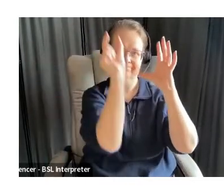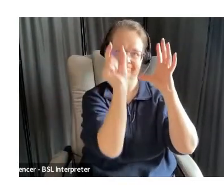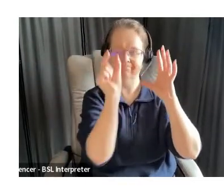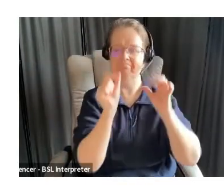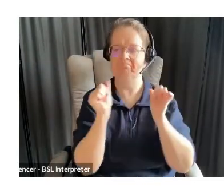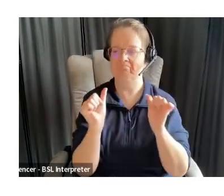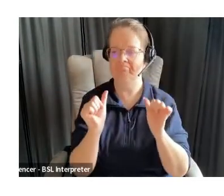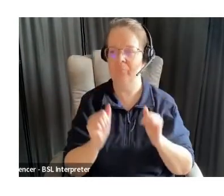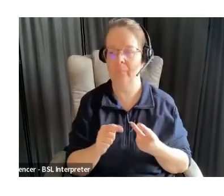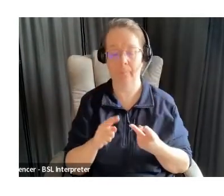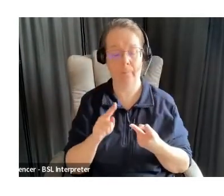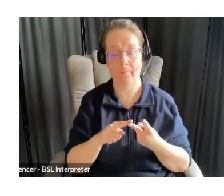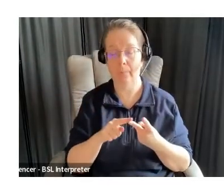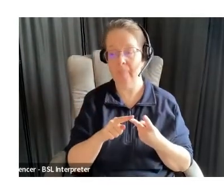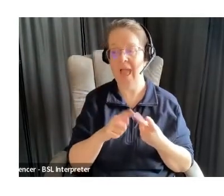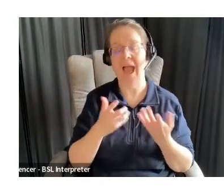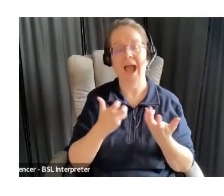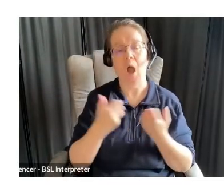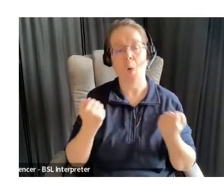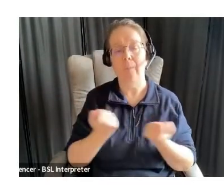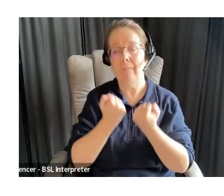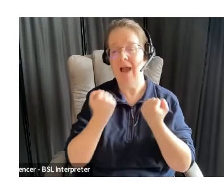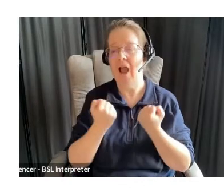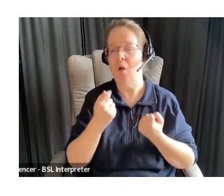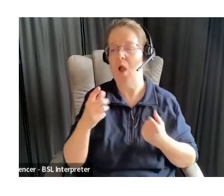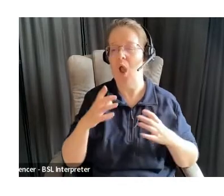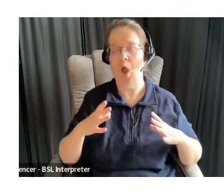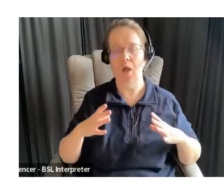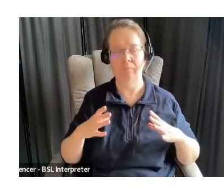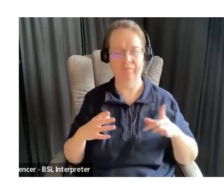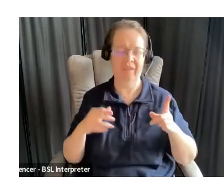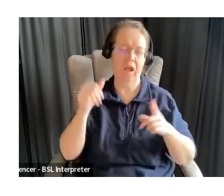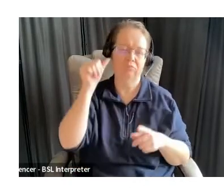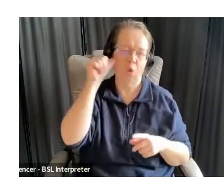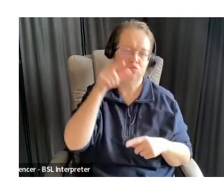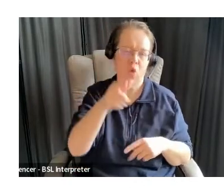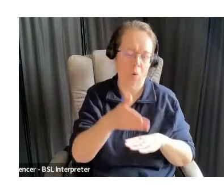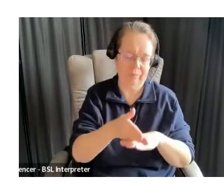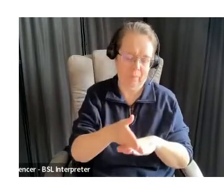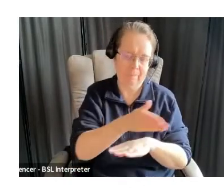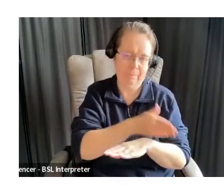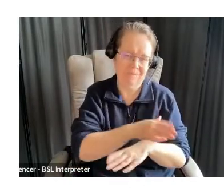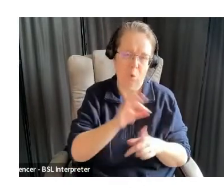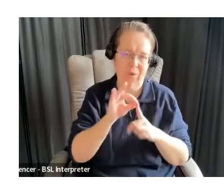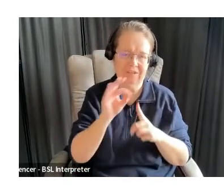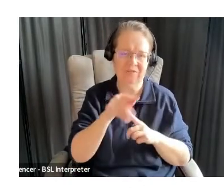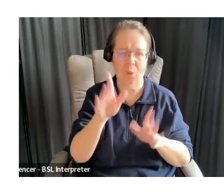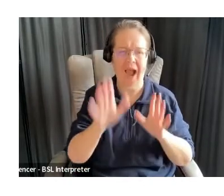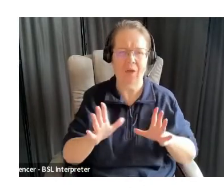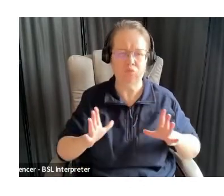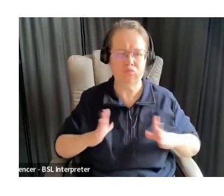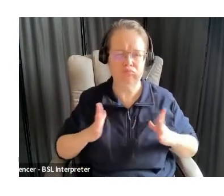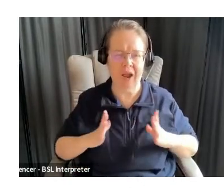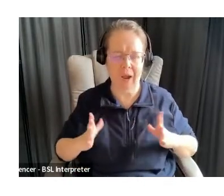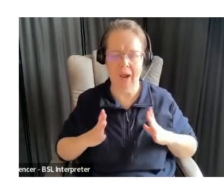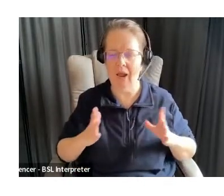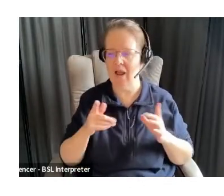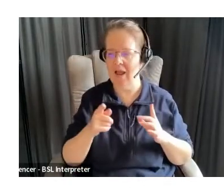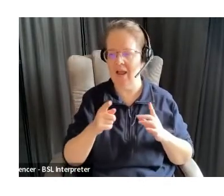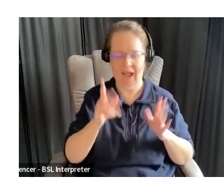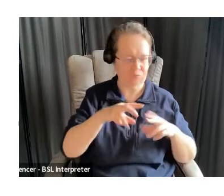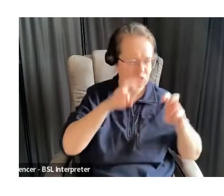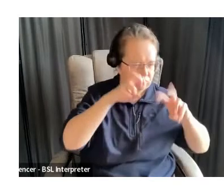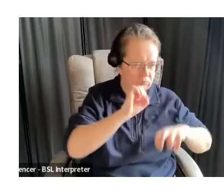Other ways to be powerful is, okay, we know you've got to prep and research, the organization and do your